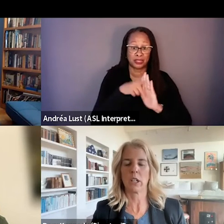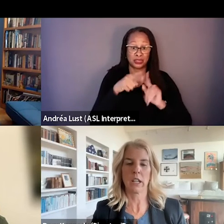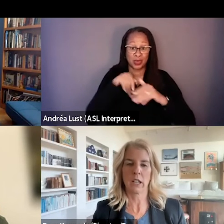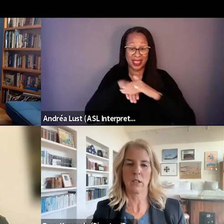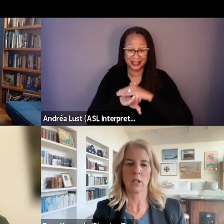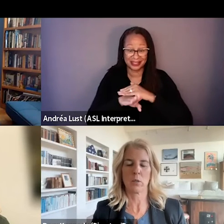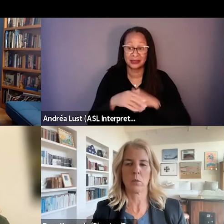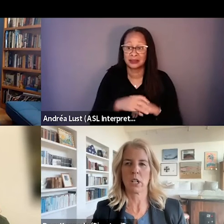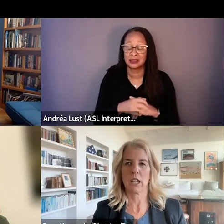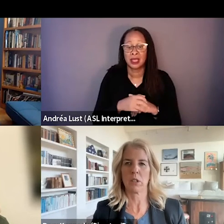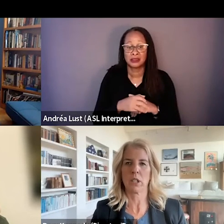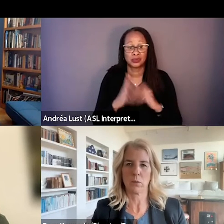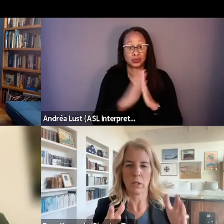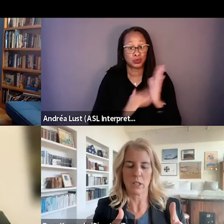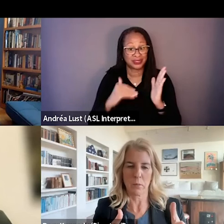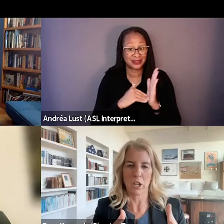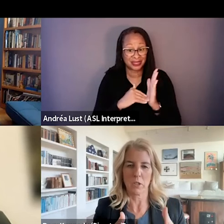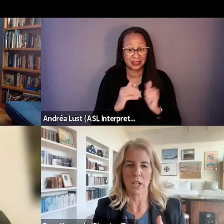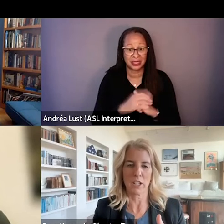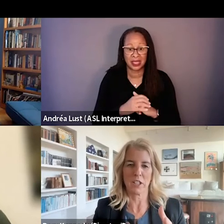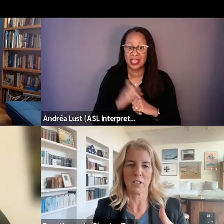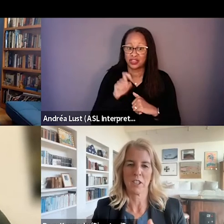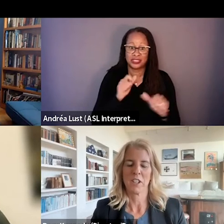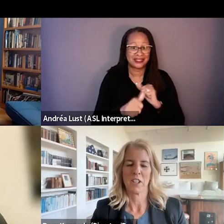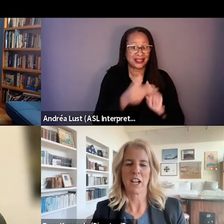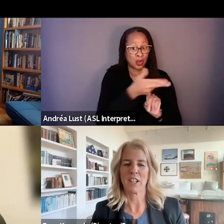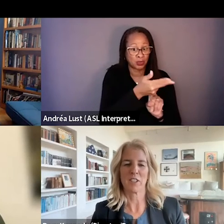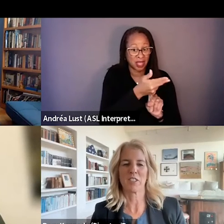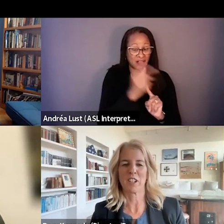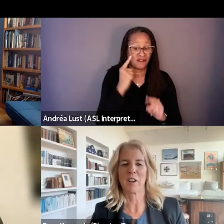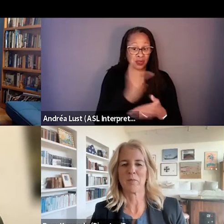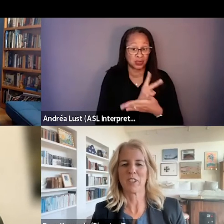in the early days. So where you had to be in a hotel and